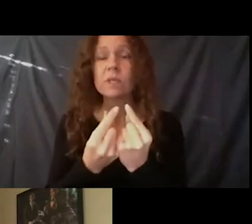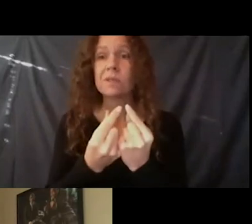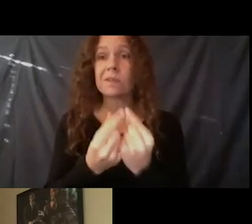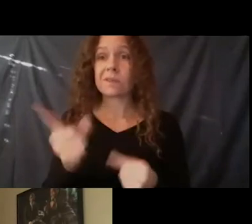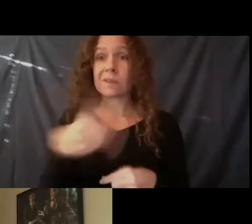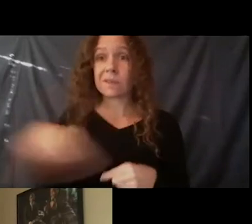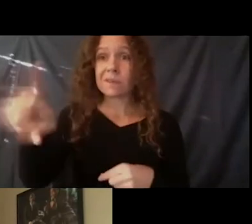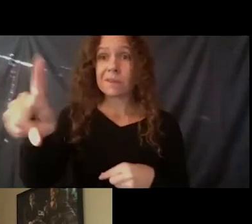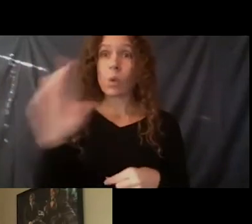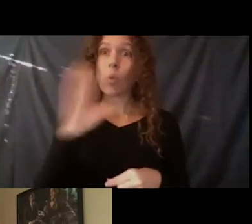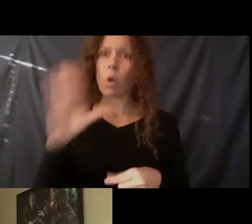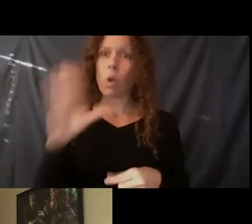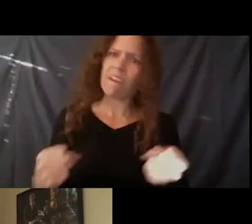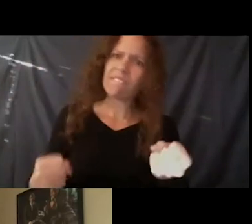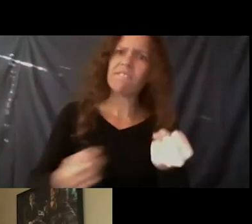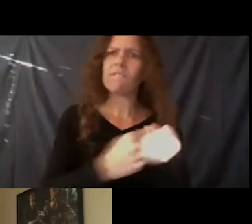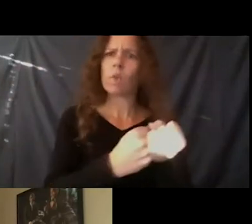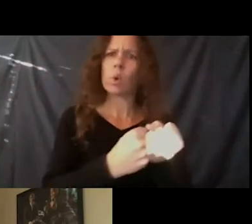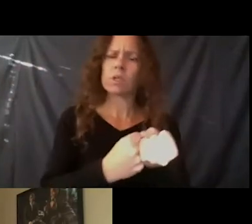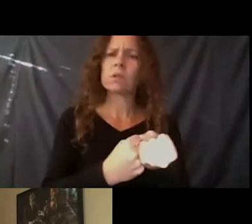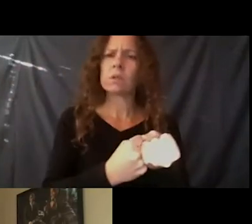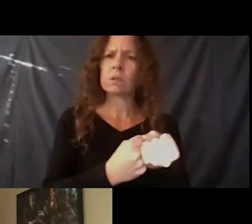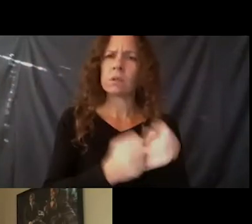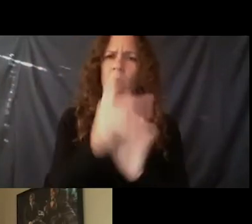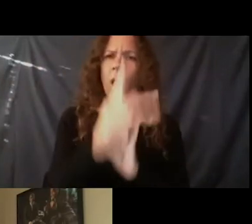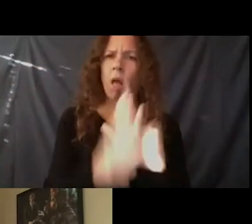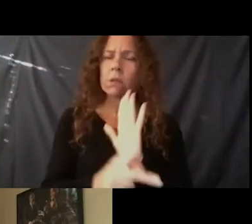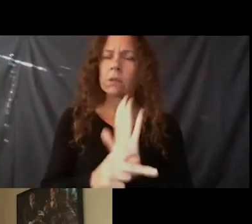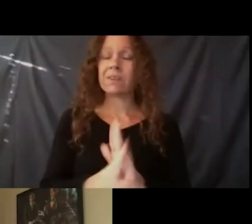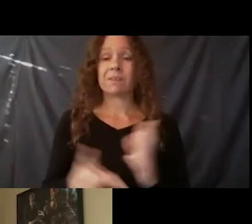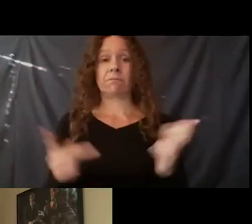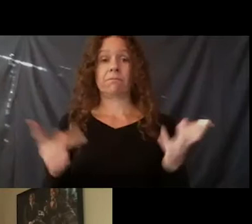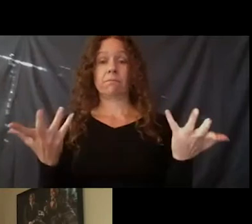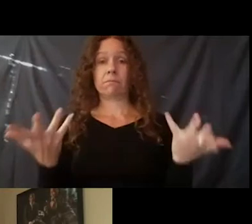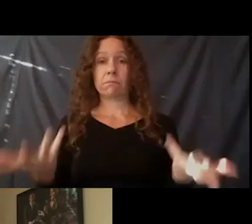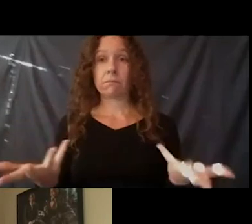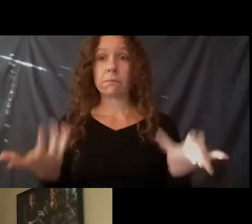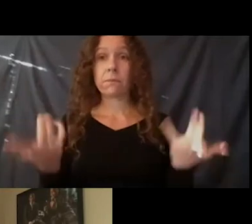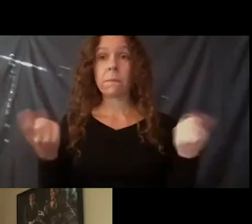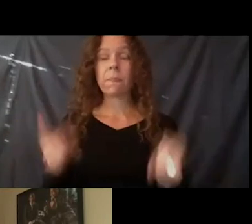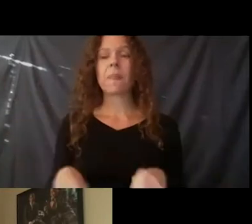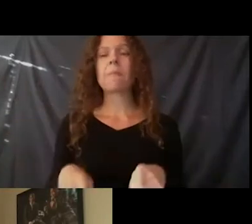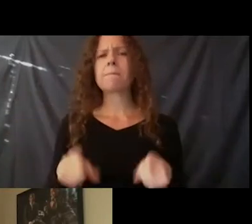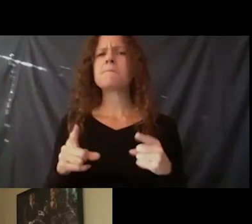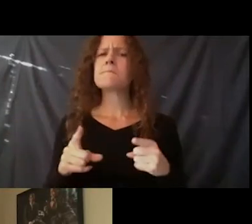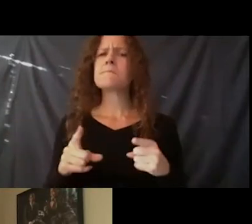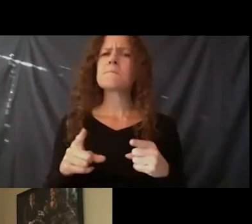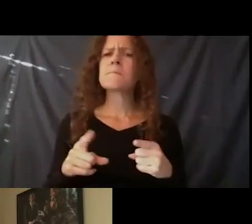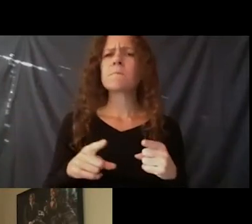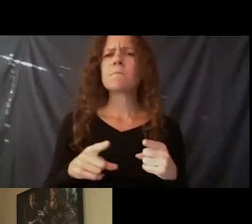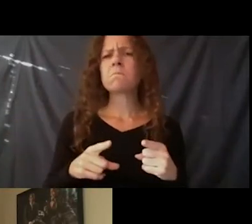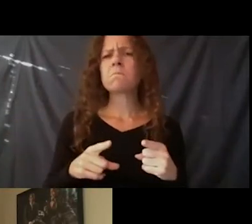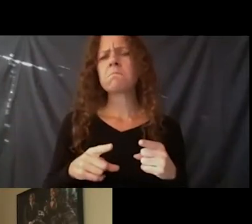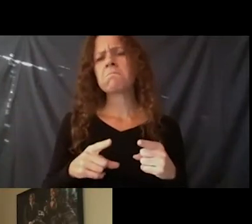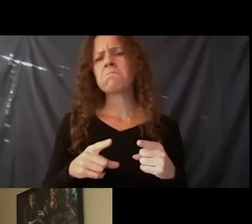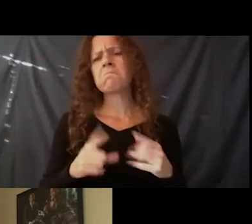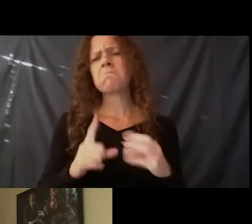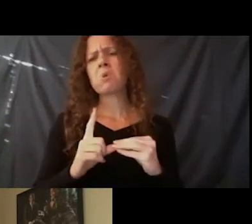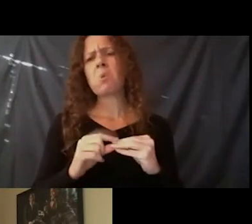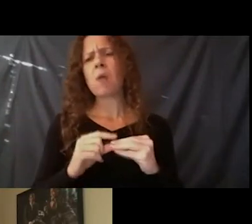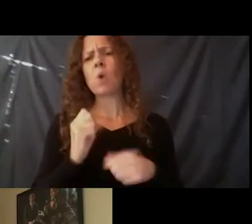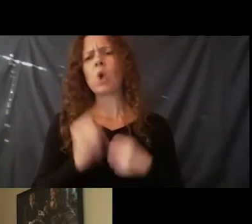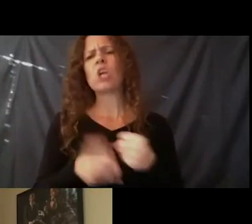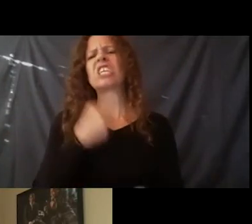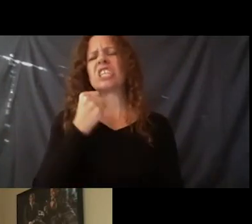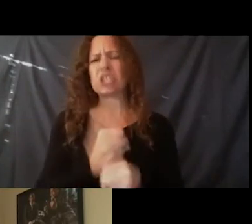enforce this policy. And so there ended up being another year's worth of work